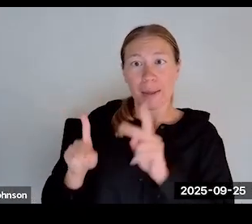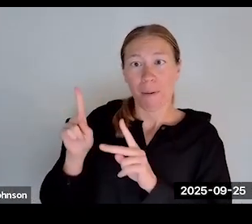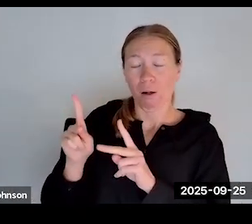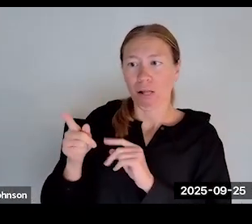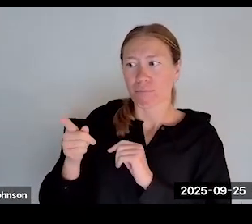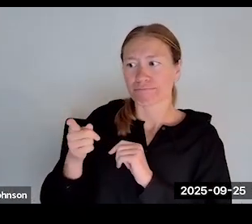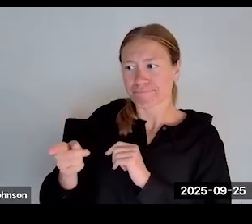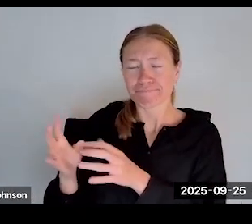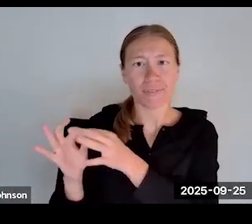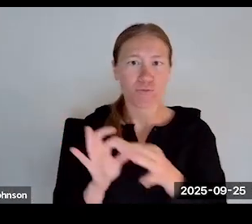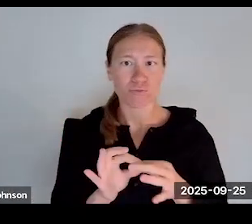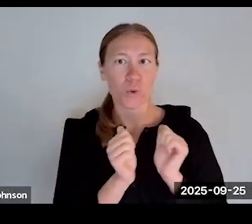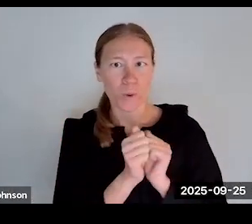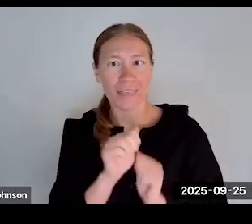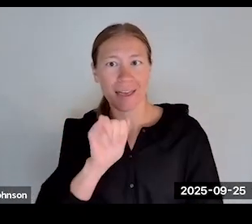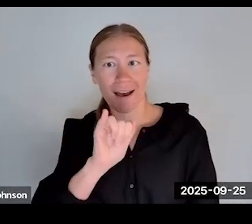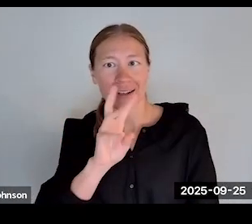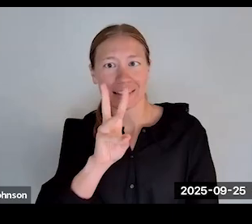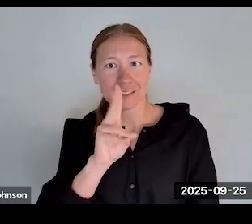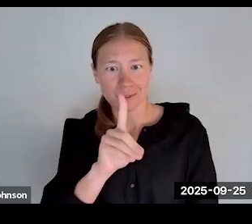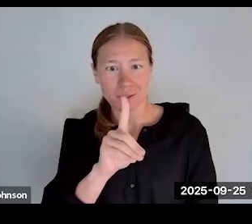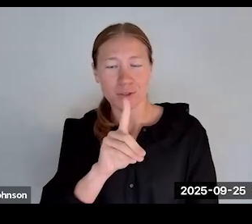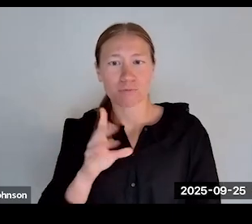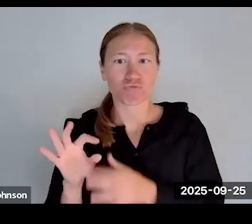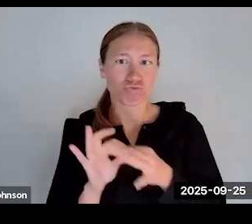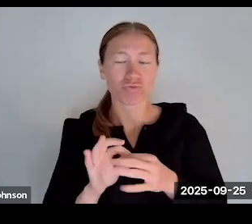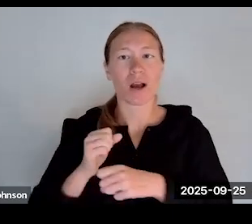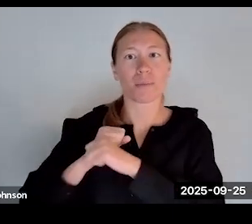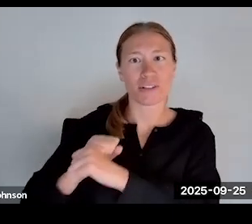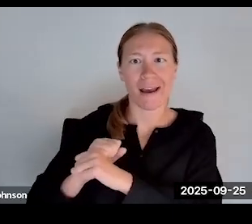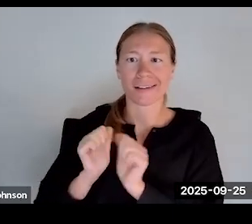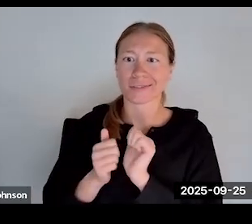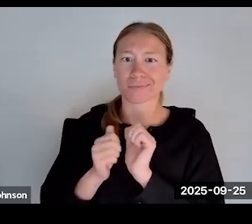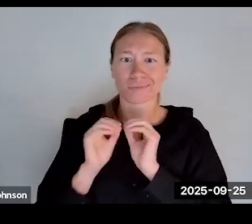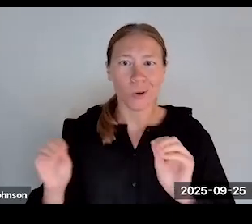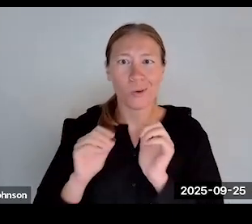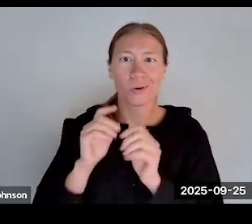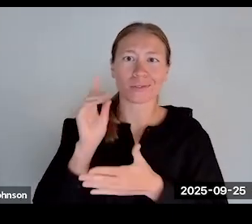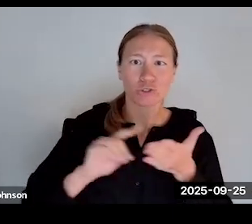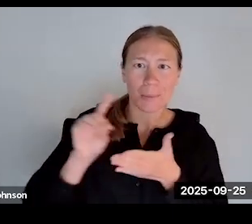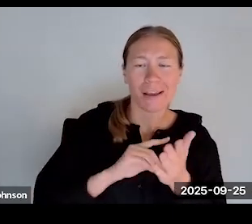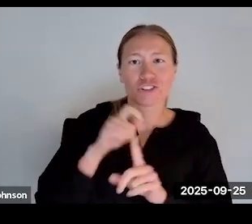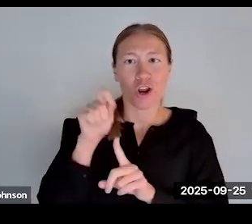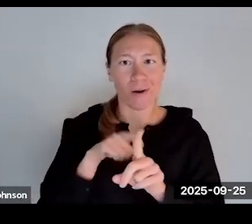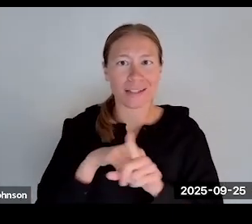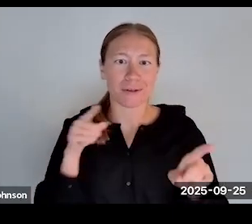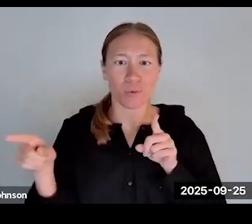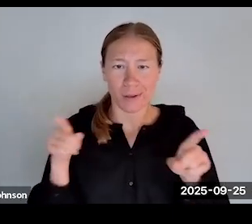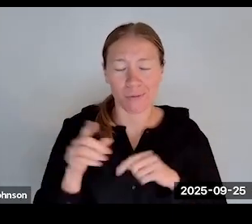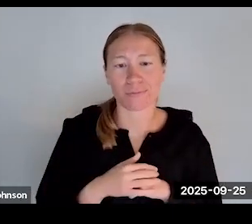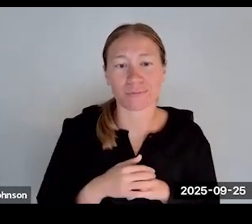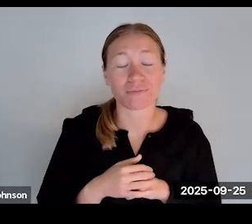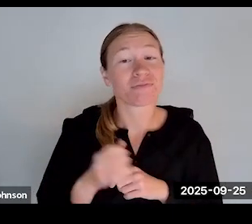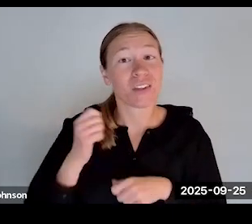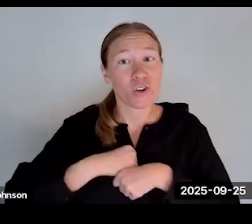based on their association with an individual with a disability, or IWD, and creates an affirmative duty